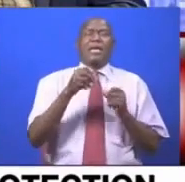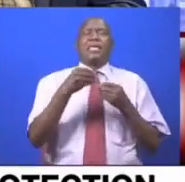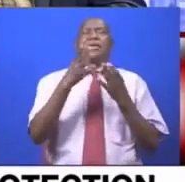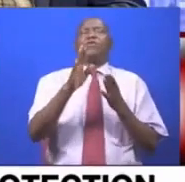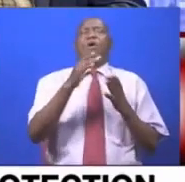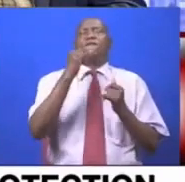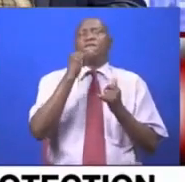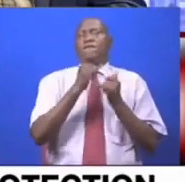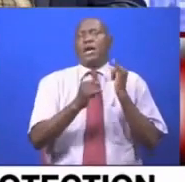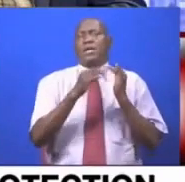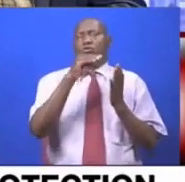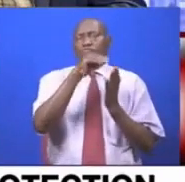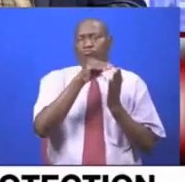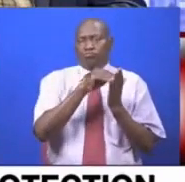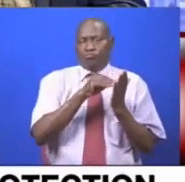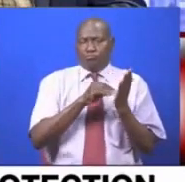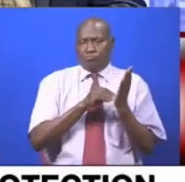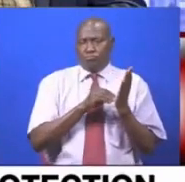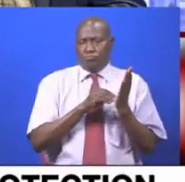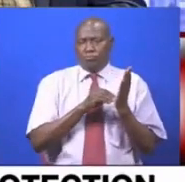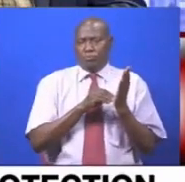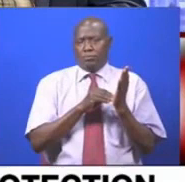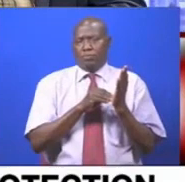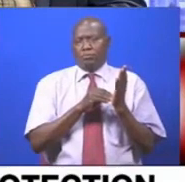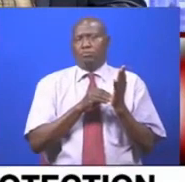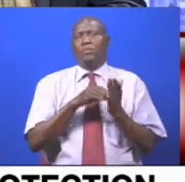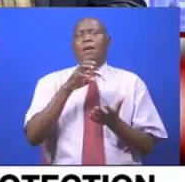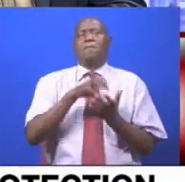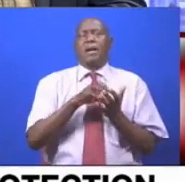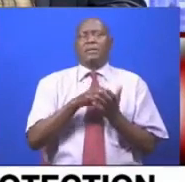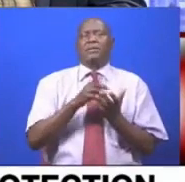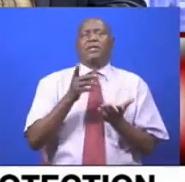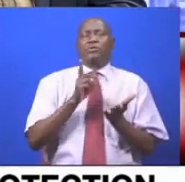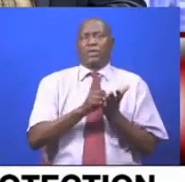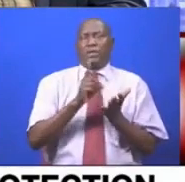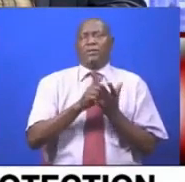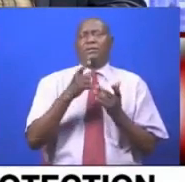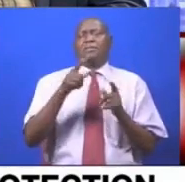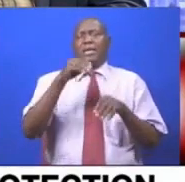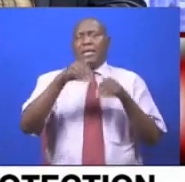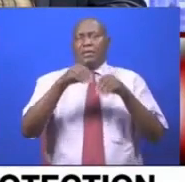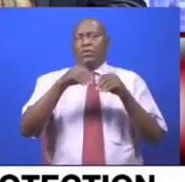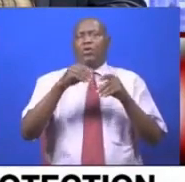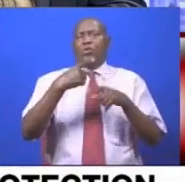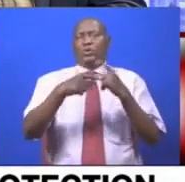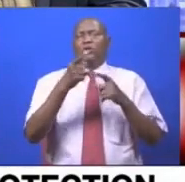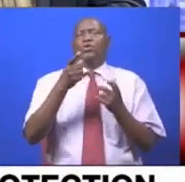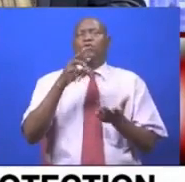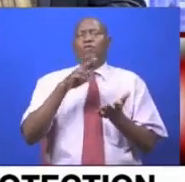remarks regarding the matter of data protection, even as elections are continuing to register for